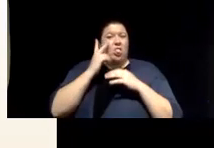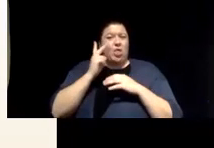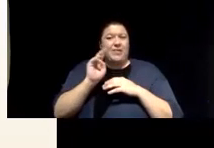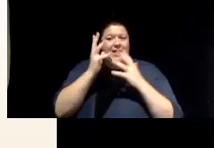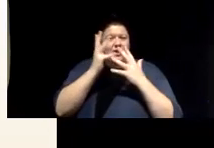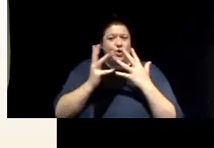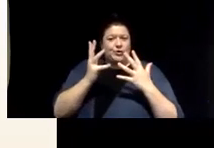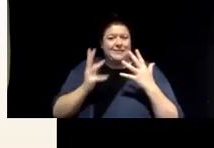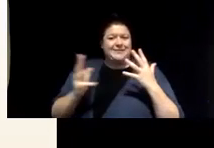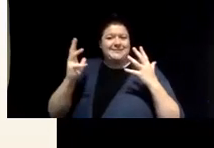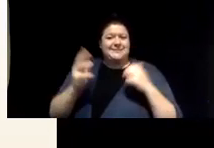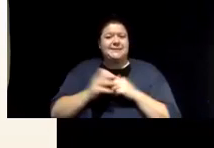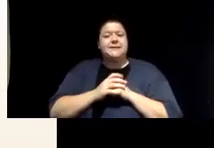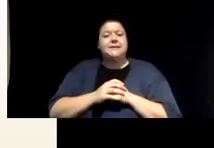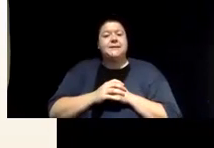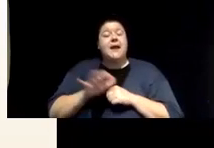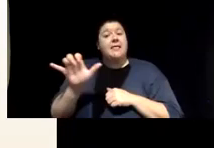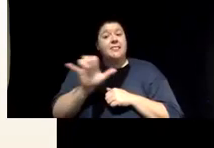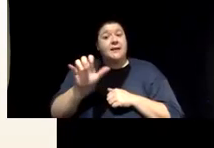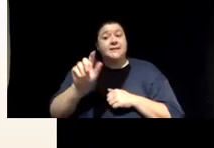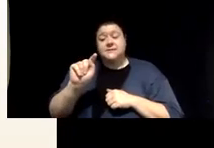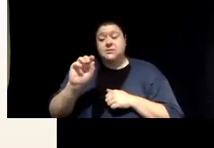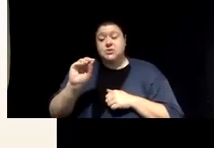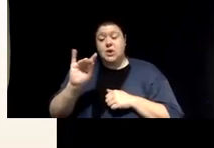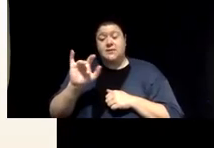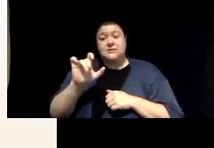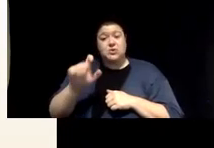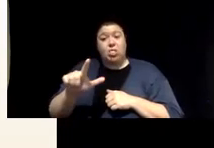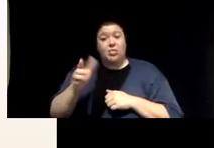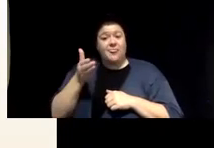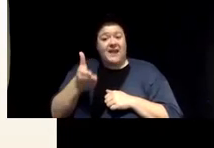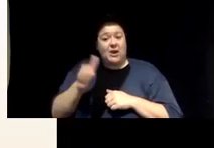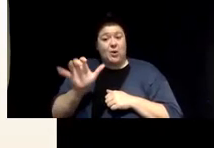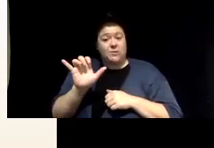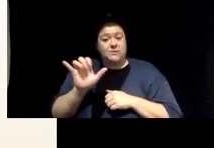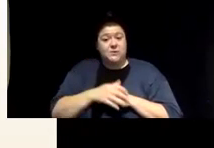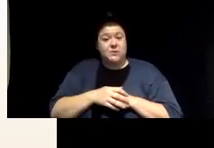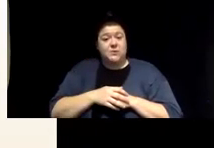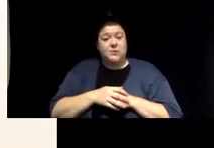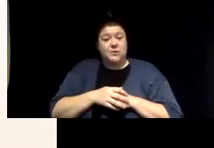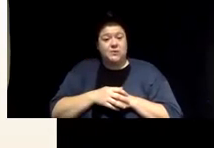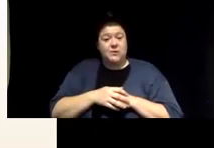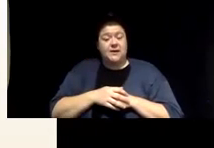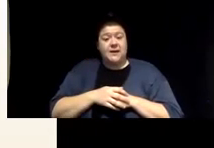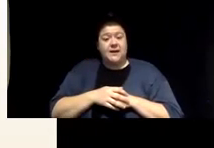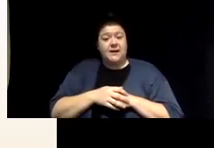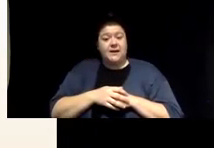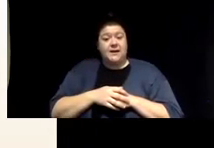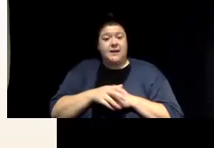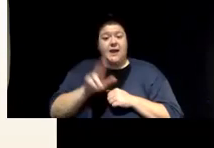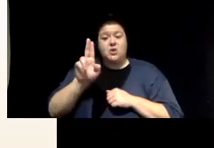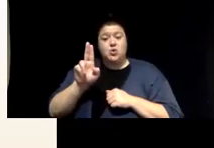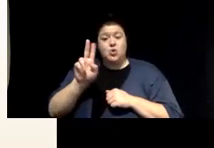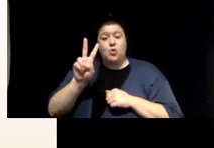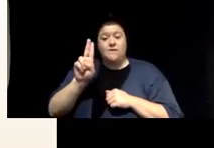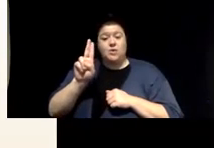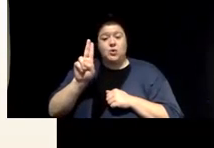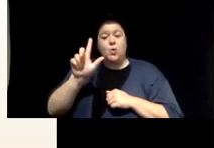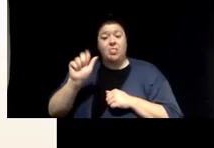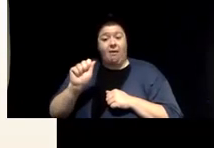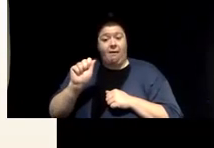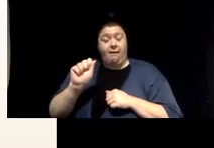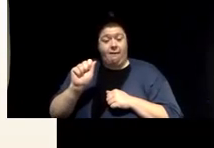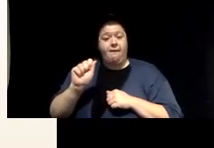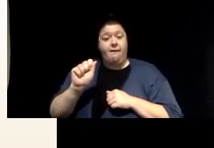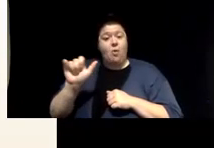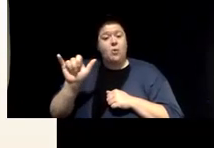your tonsils are located. And that's also where the uvula is located, which